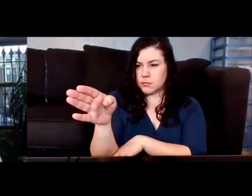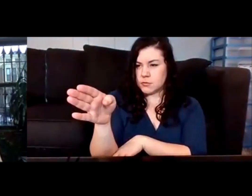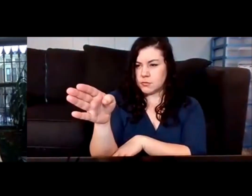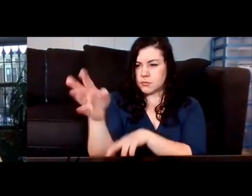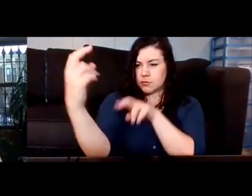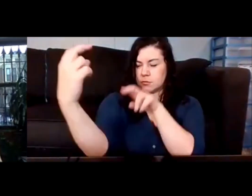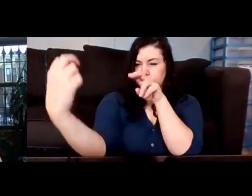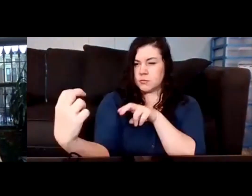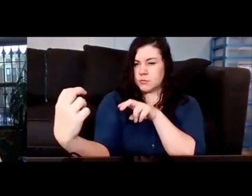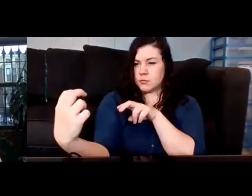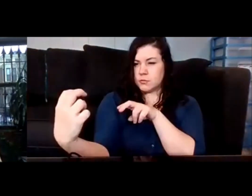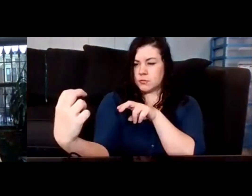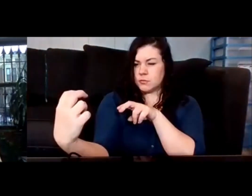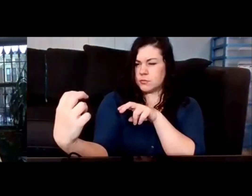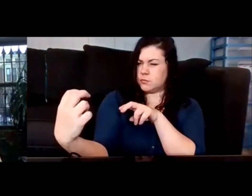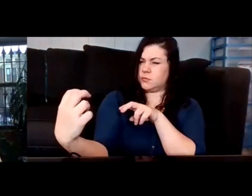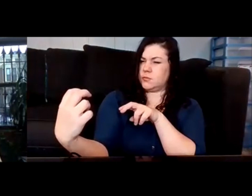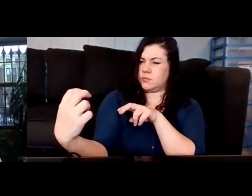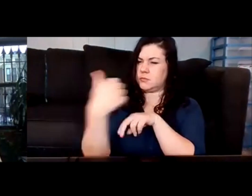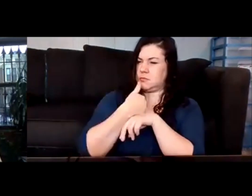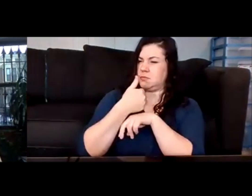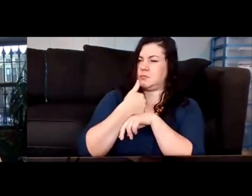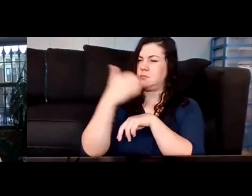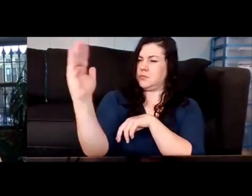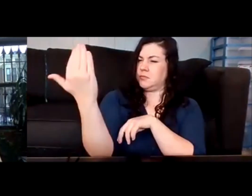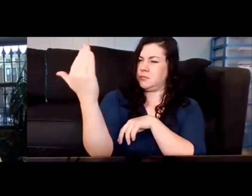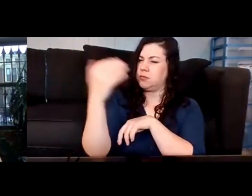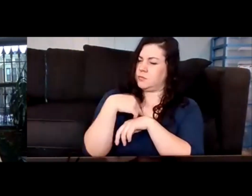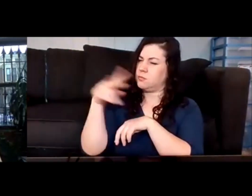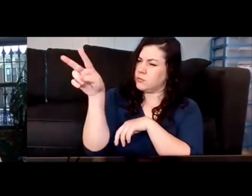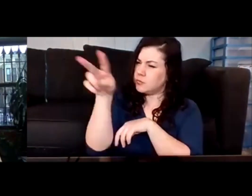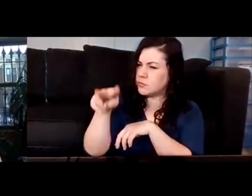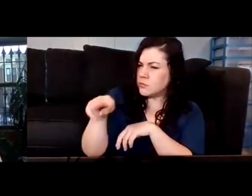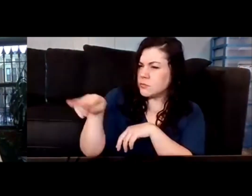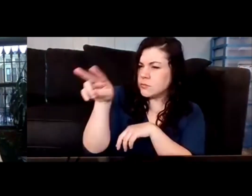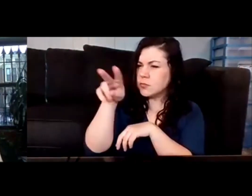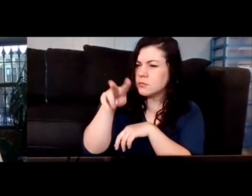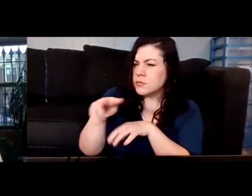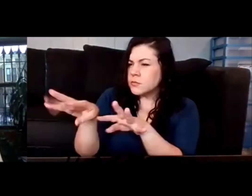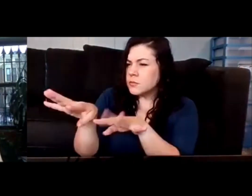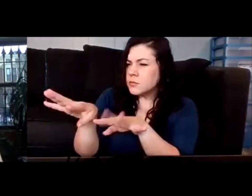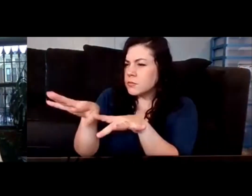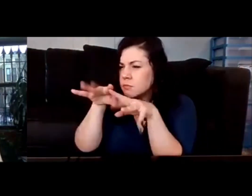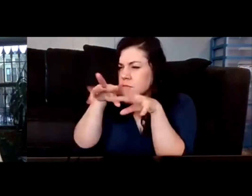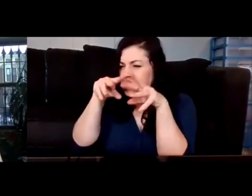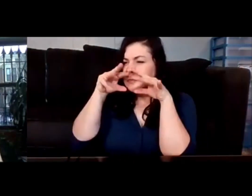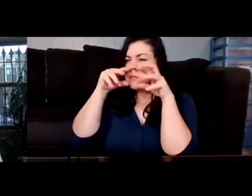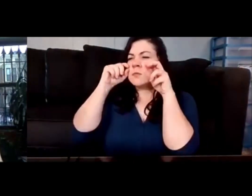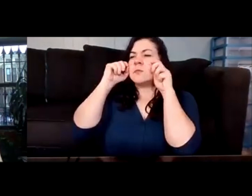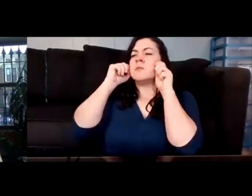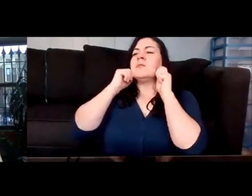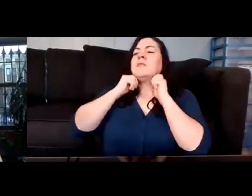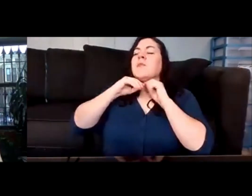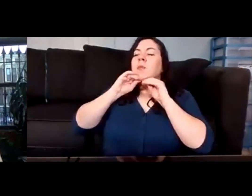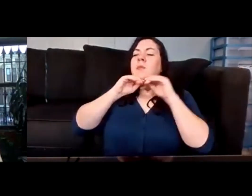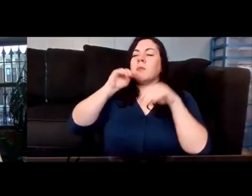And take that self in. See yourself fully. Breathe yourself in on each inhale. Send that life force back out